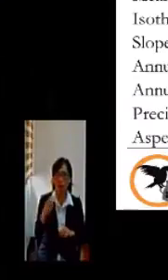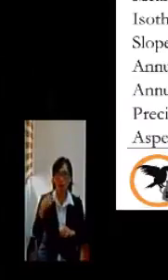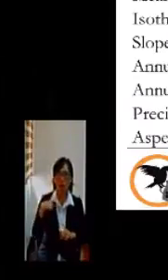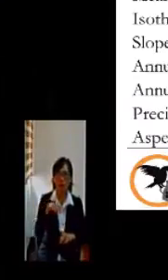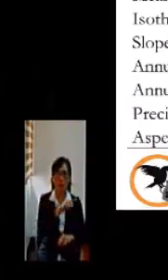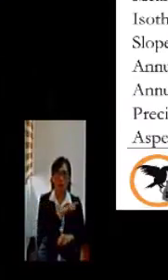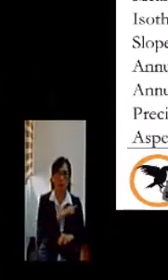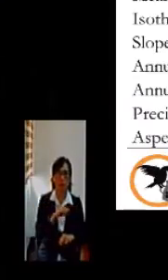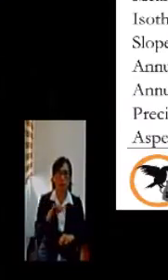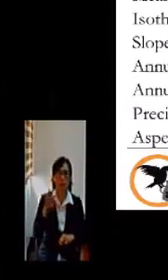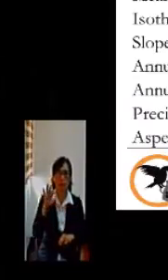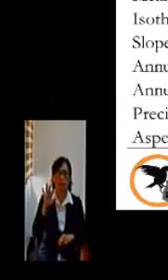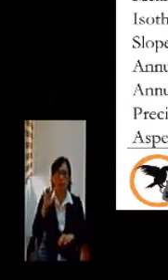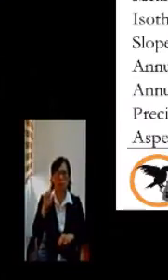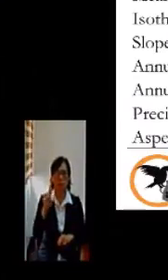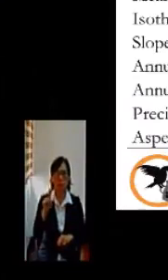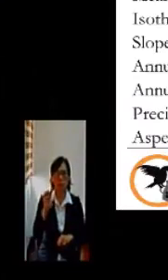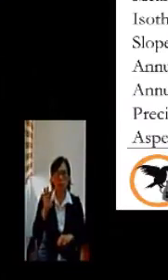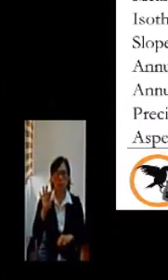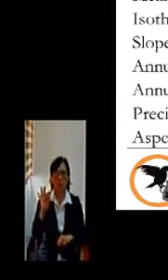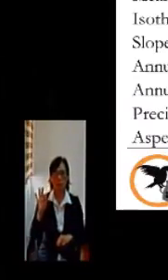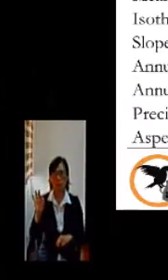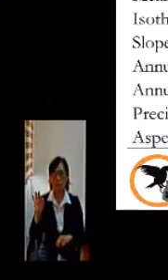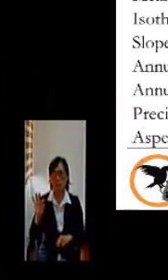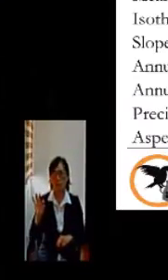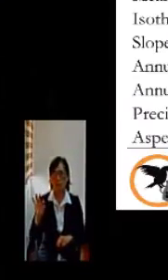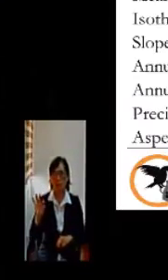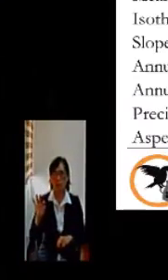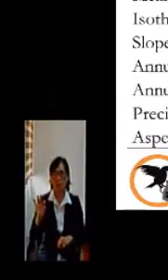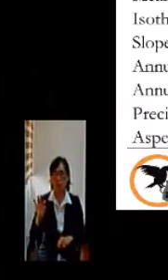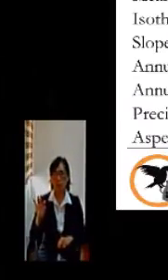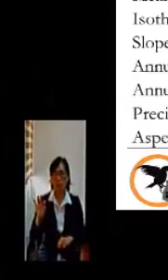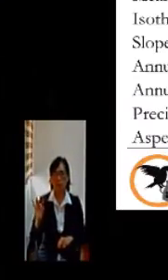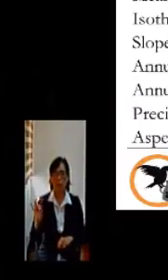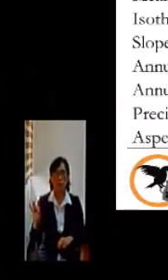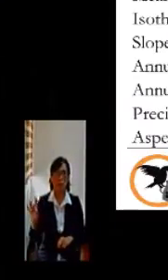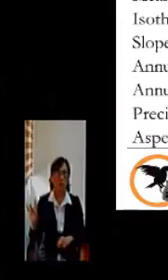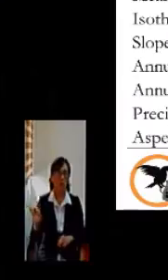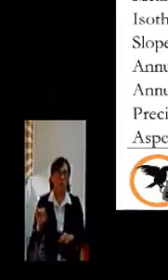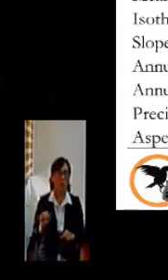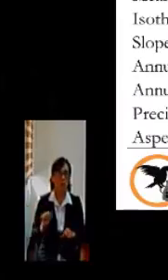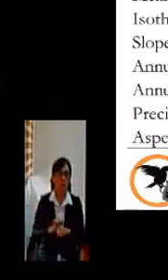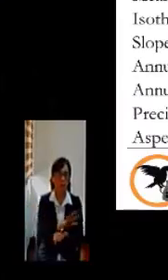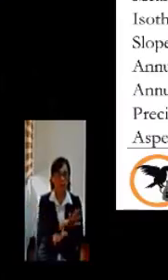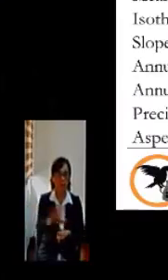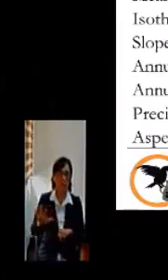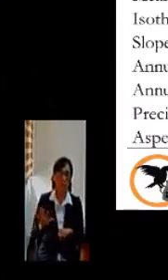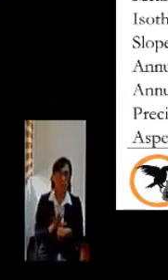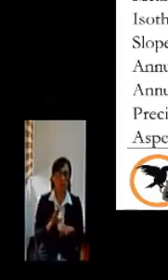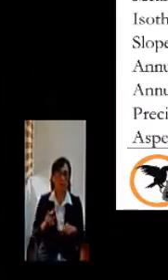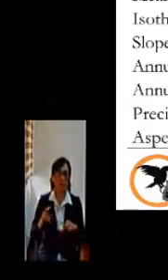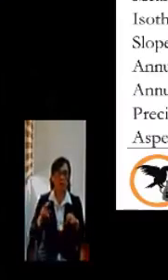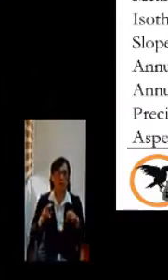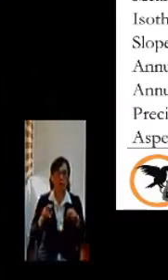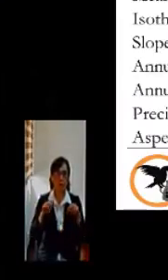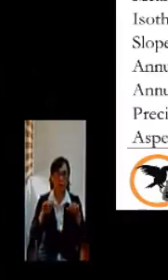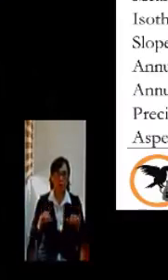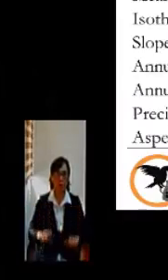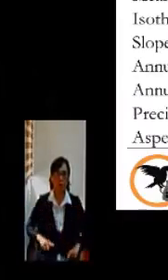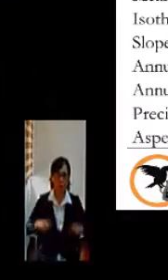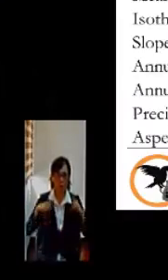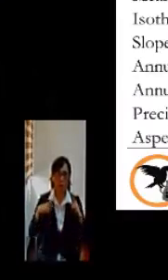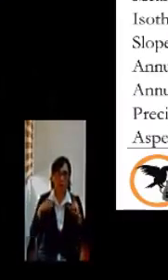in 1988, this species would have been affected. Its optimum habitat, its optimum living condition,